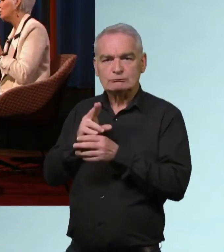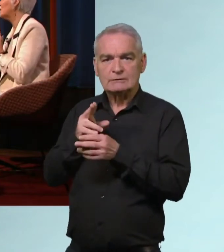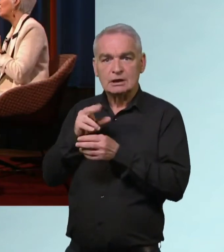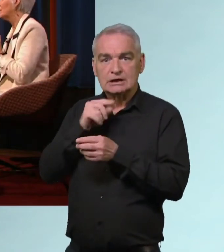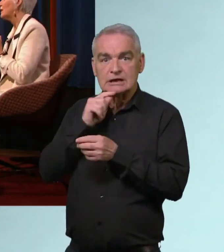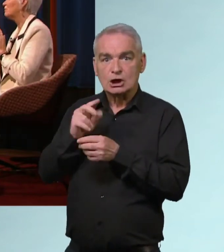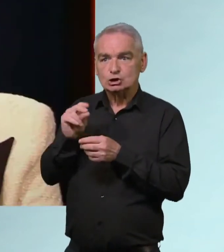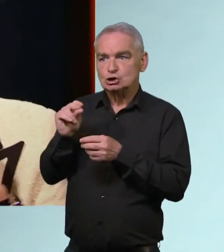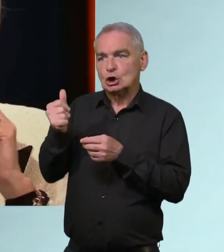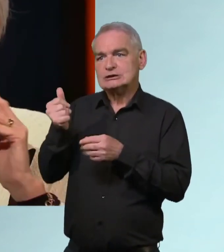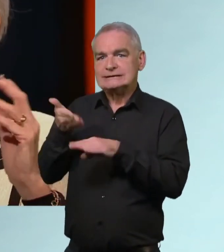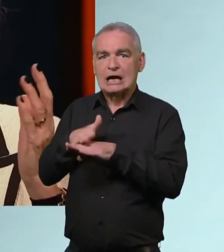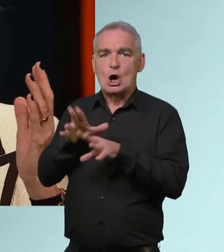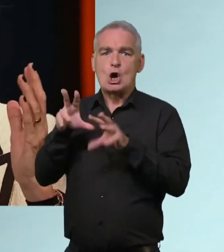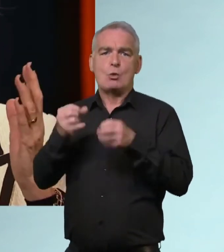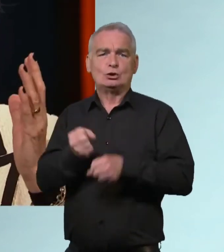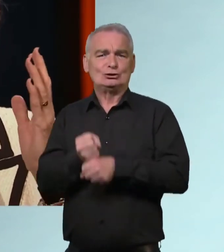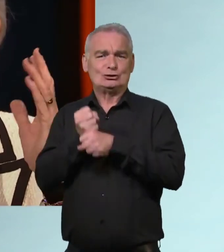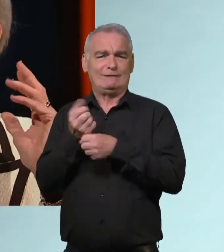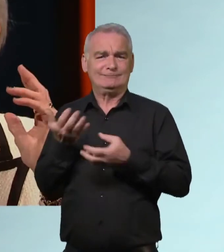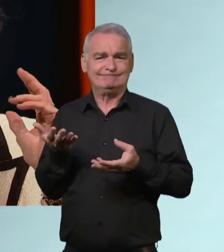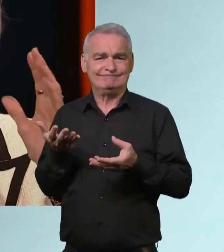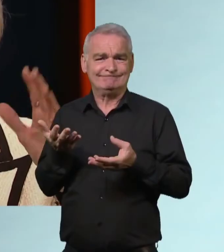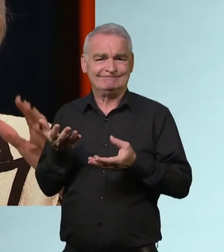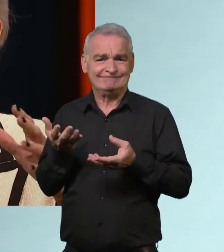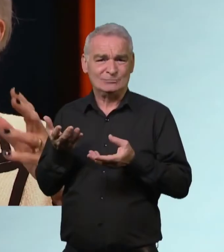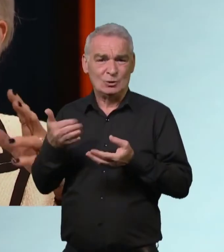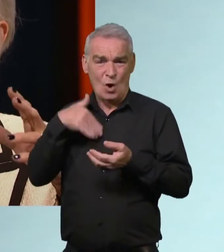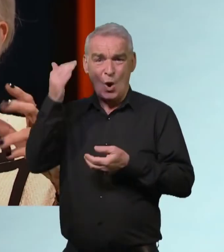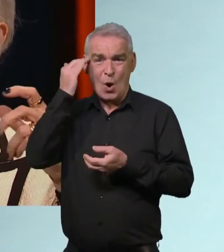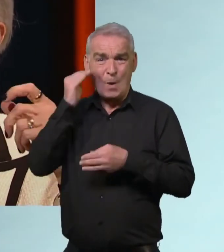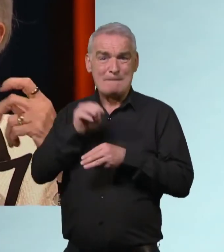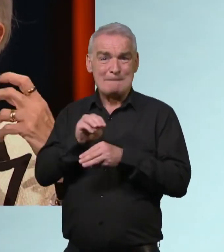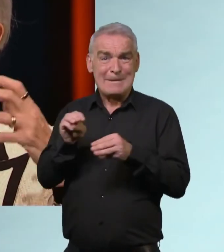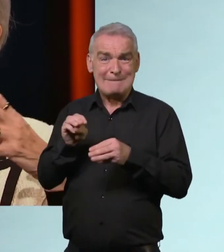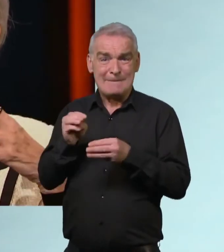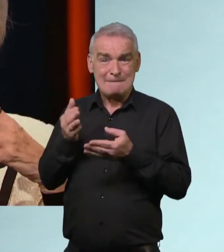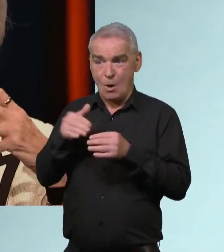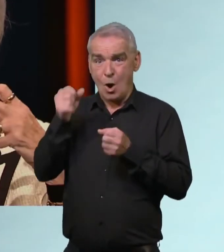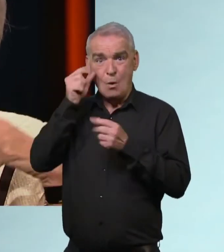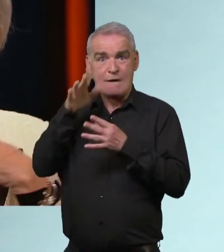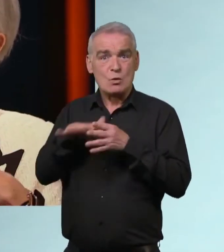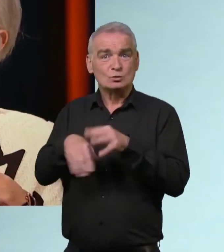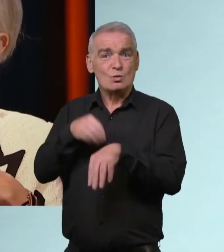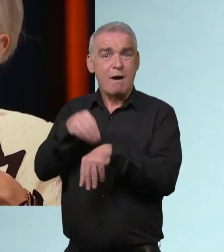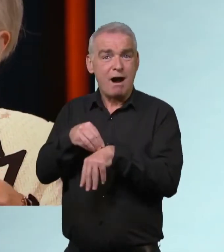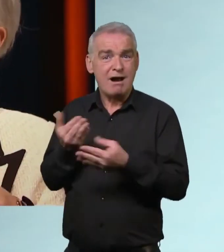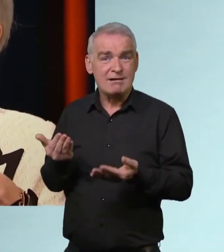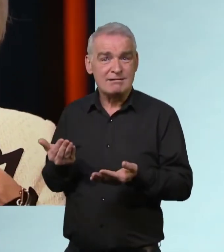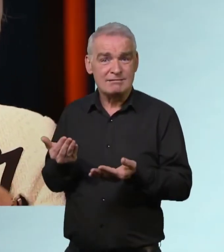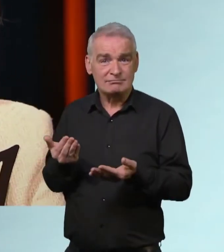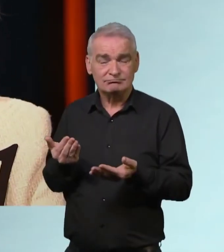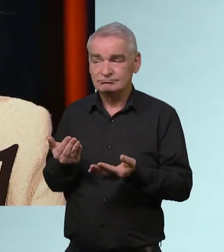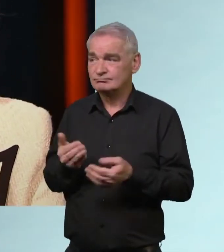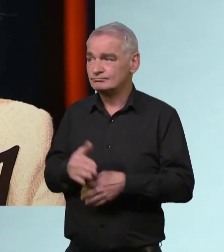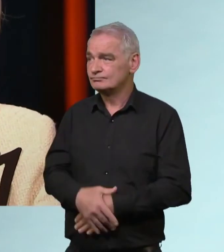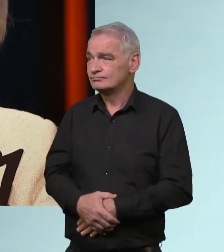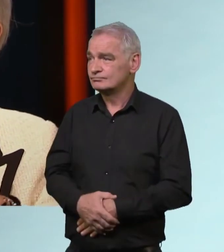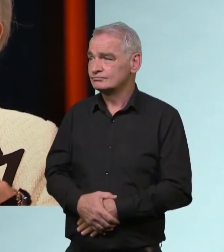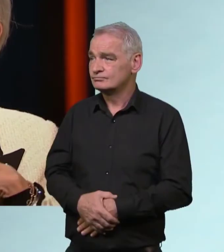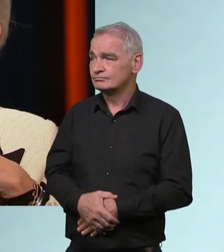nobody suffered and all the rest. We now know that people are, they're more aware of what goes on. And you have to say, well, what we do know is that would have been